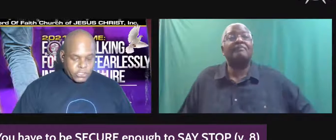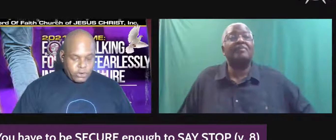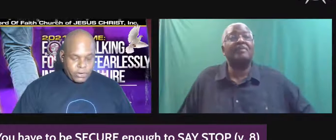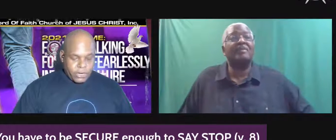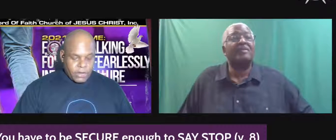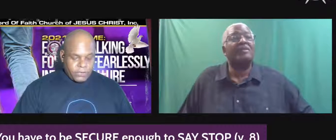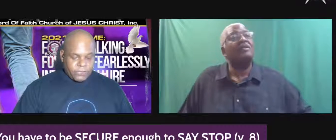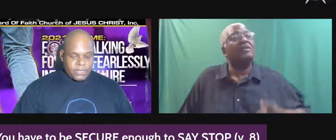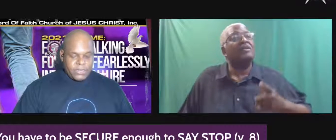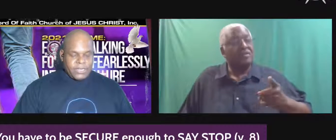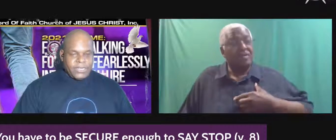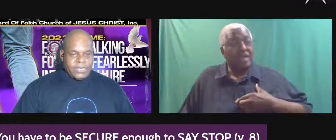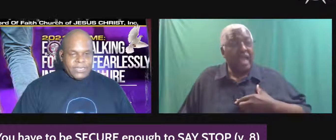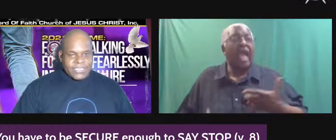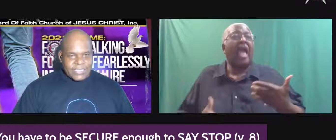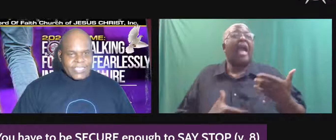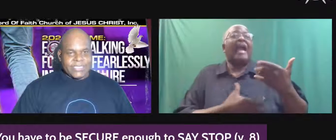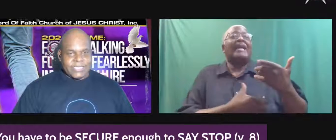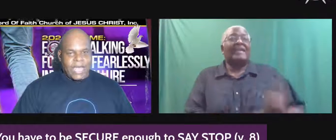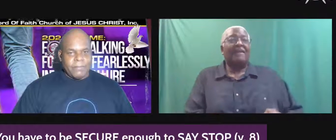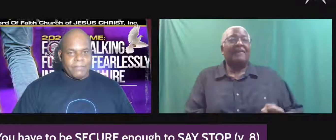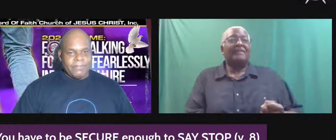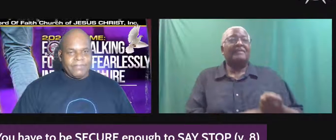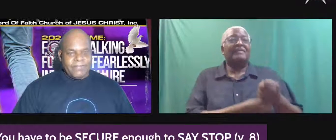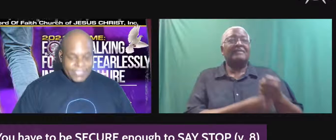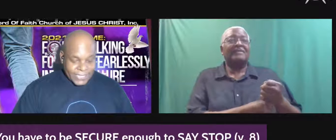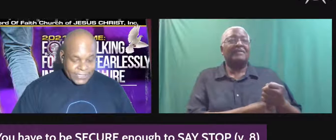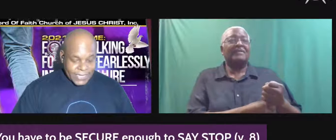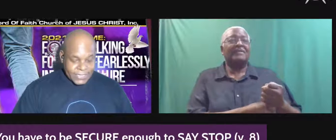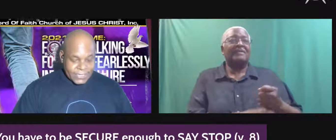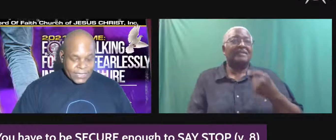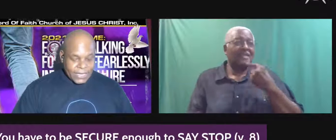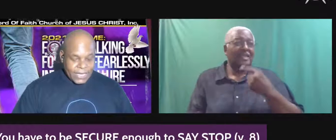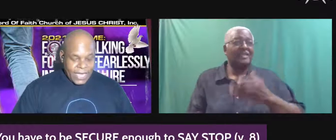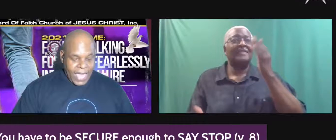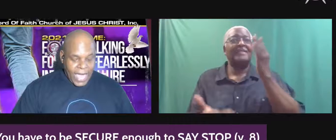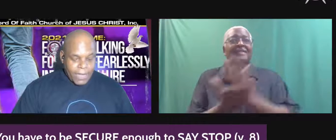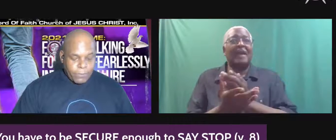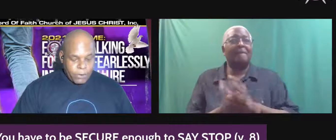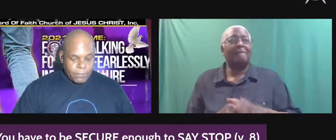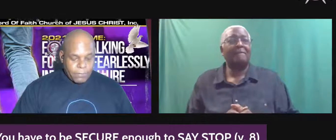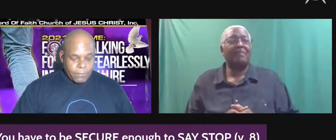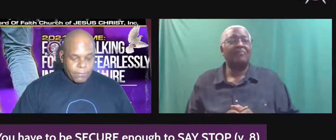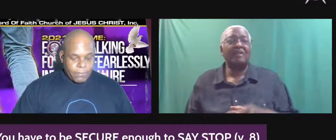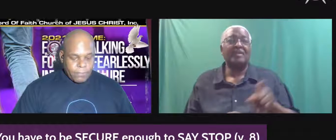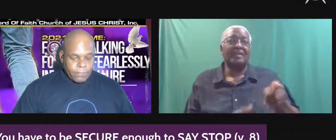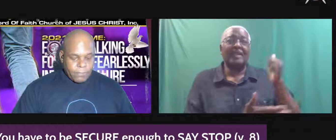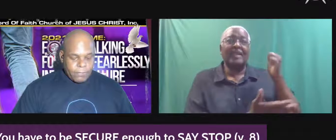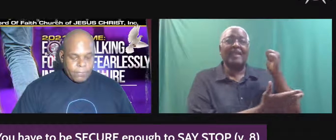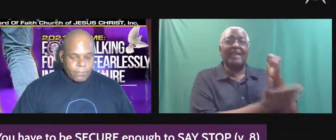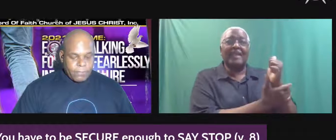to be secure enough to say stop. The text says Abram